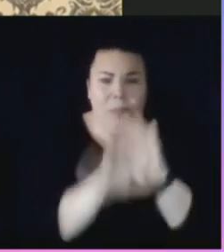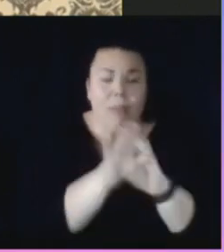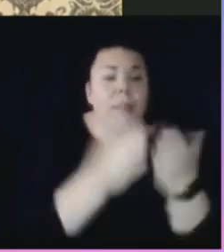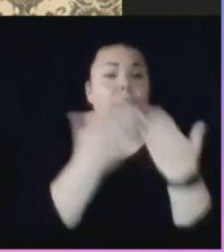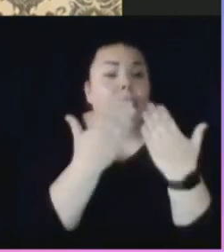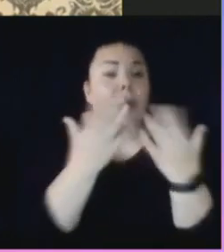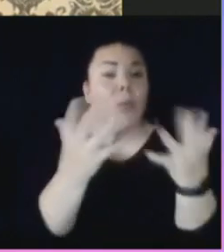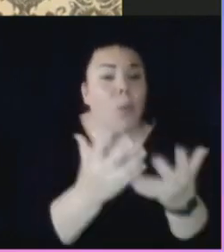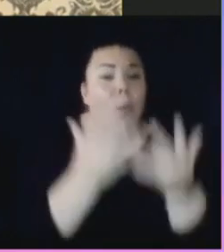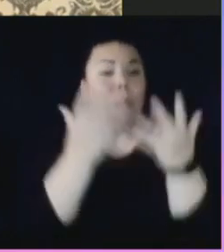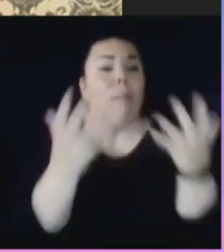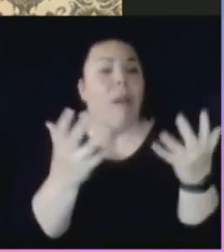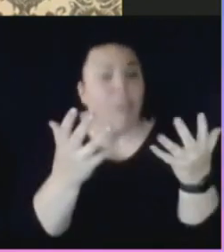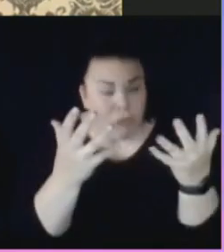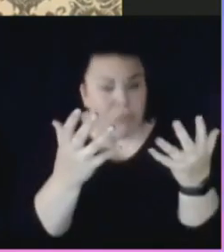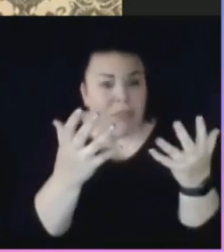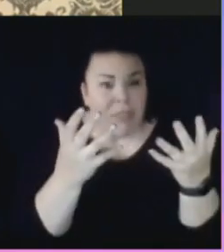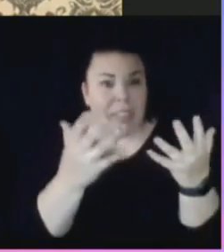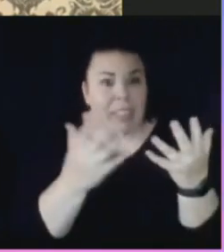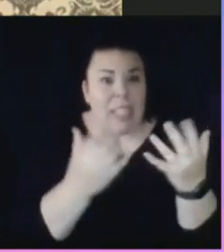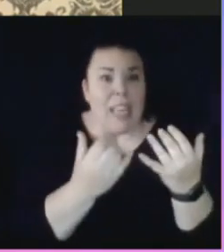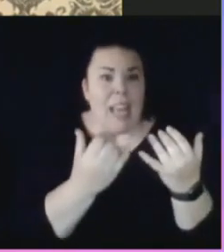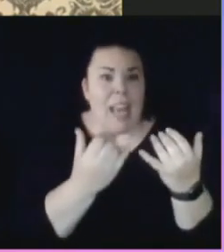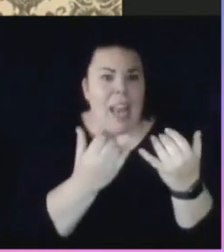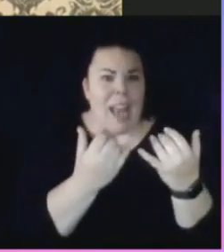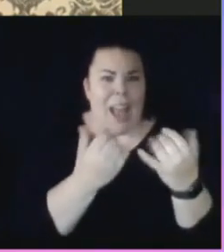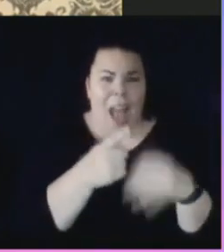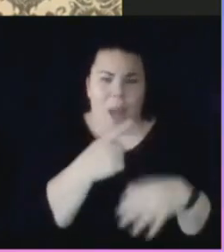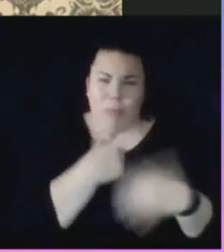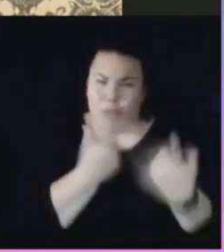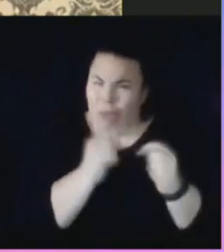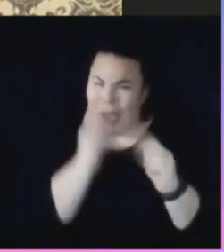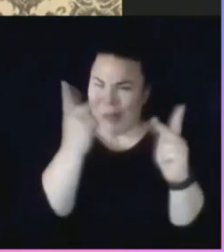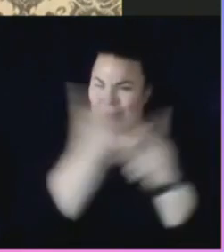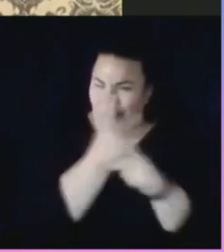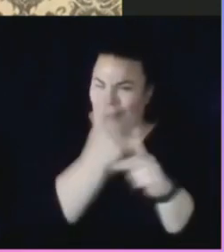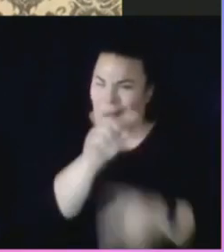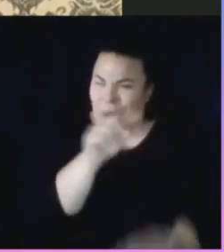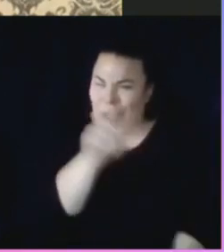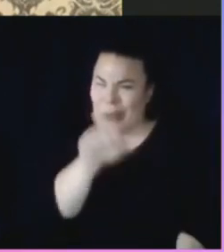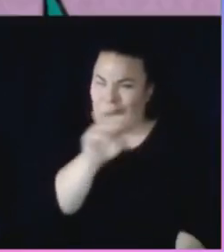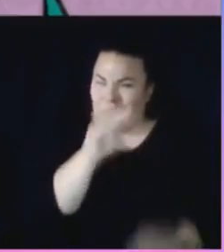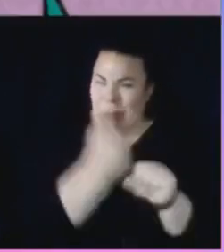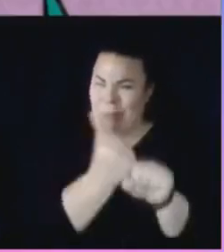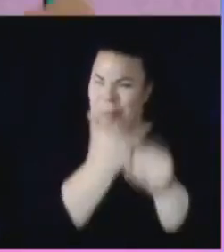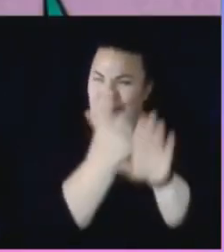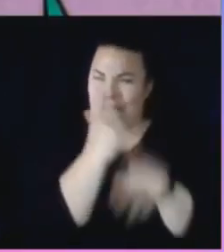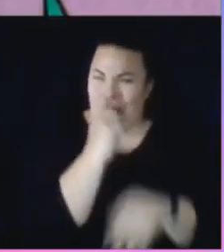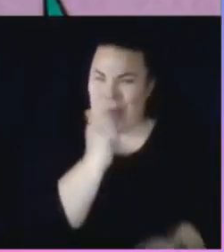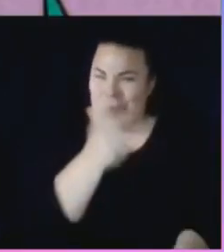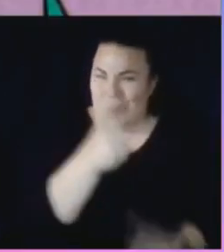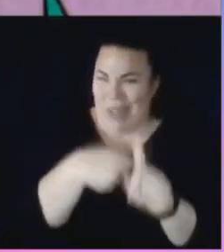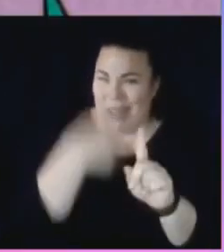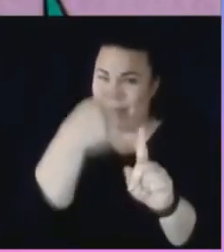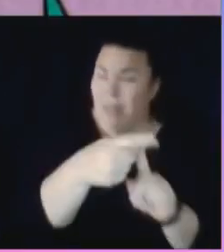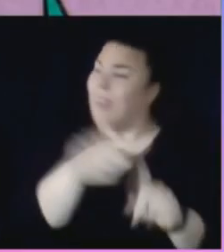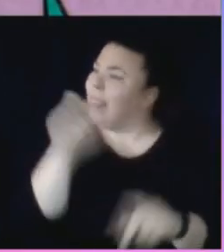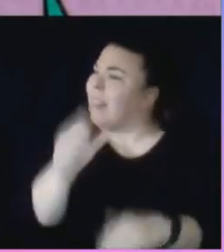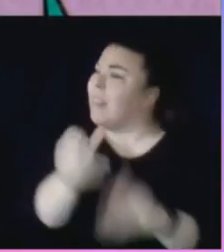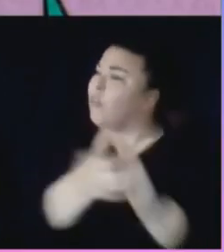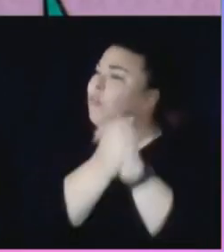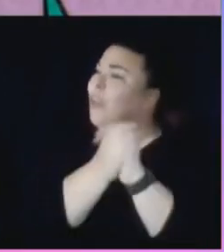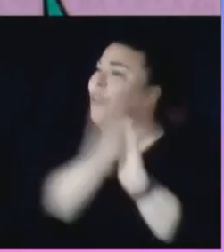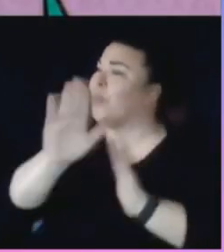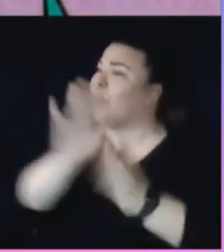And I'm going to figure out a Zoom call or some situation next month, for real. Yeah, for real, totally. For real. And congratulations on this film. And thank you so